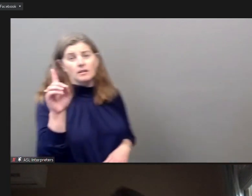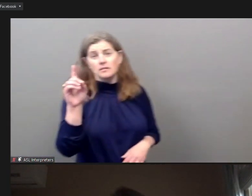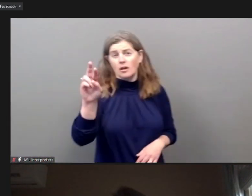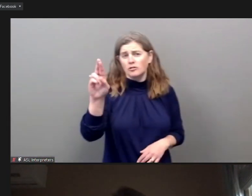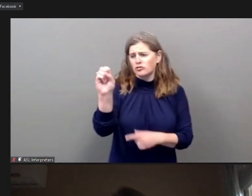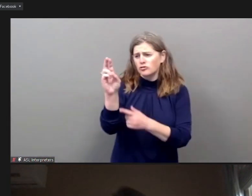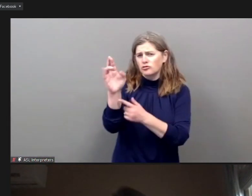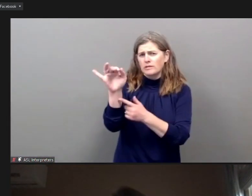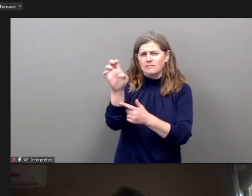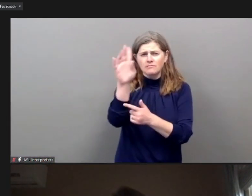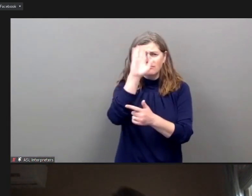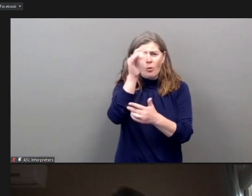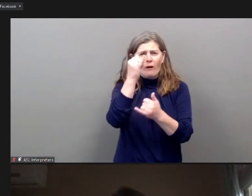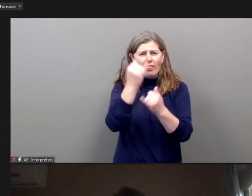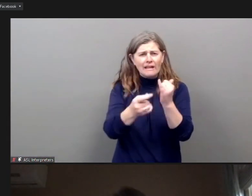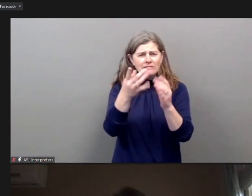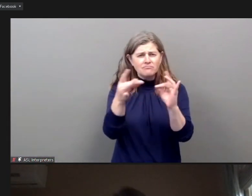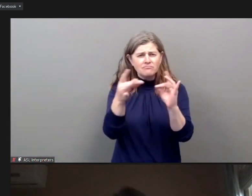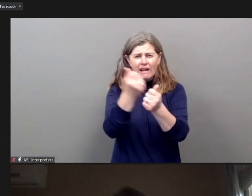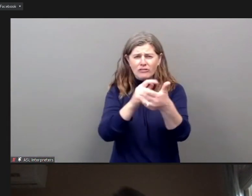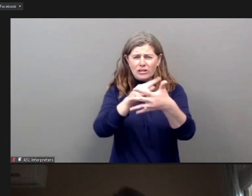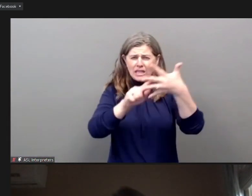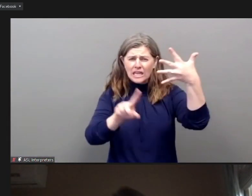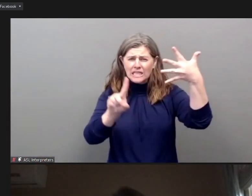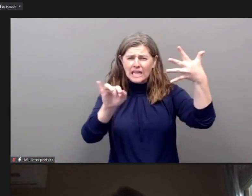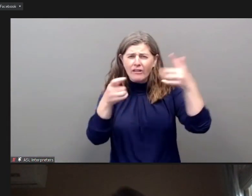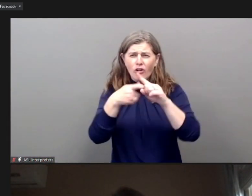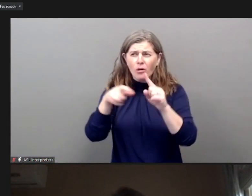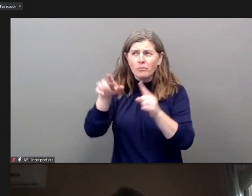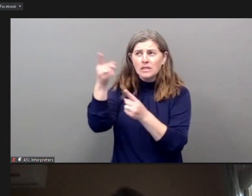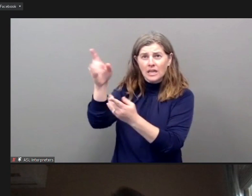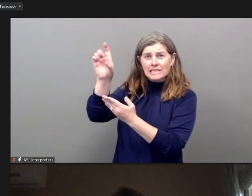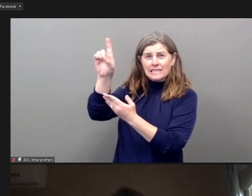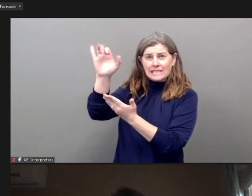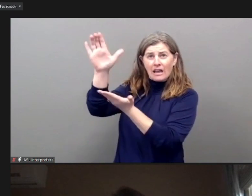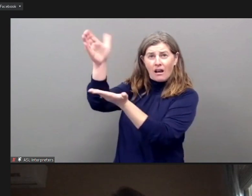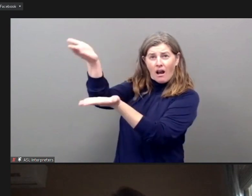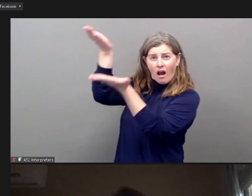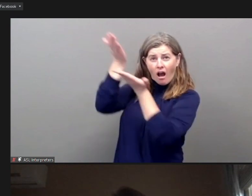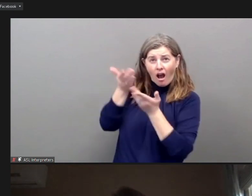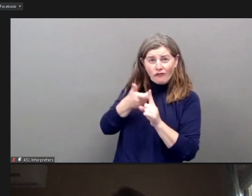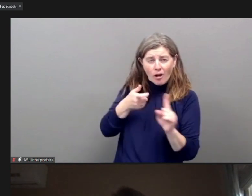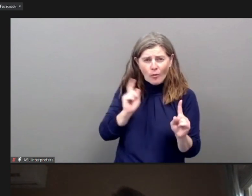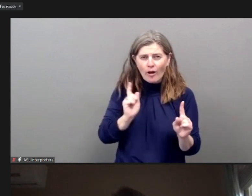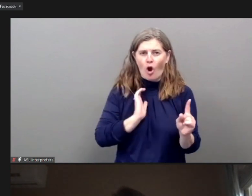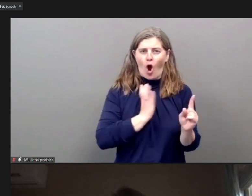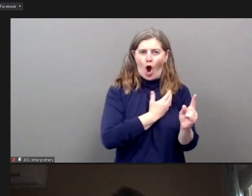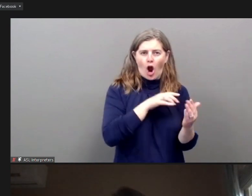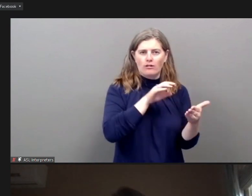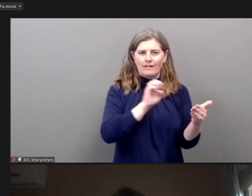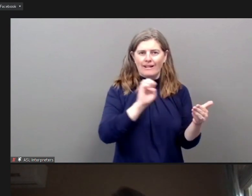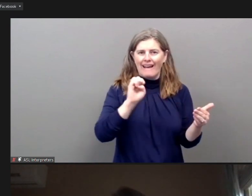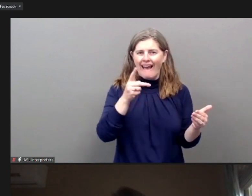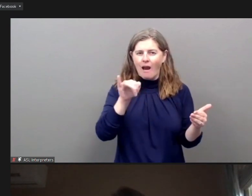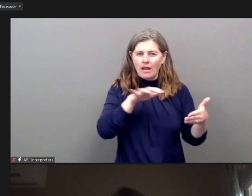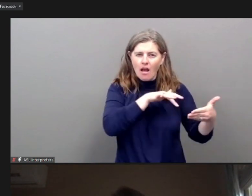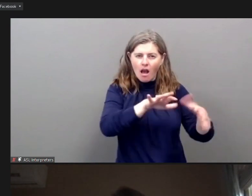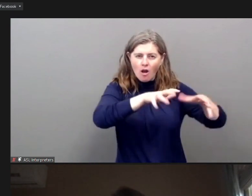single shred of data you see from the CDC about New Mexico comes from our epidemiology group. So